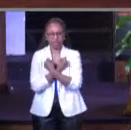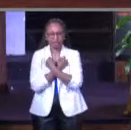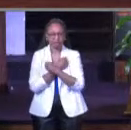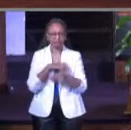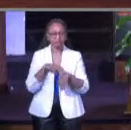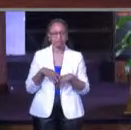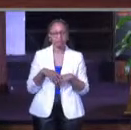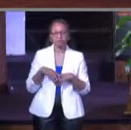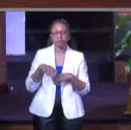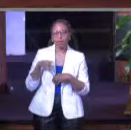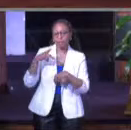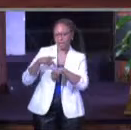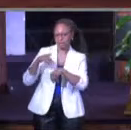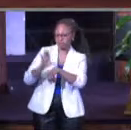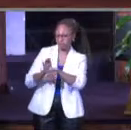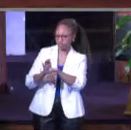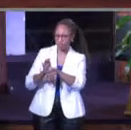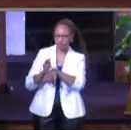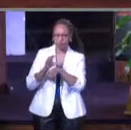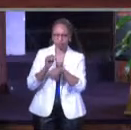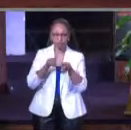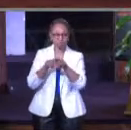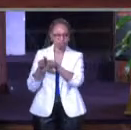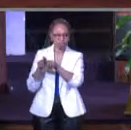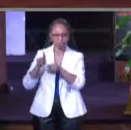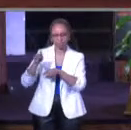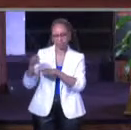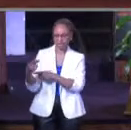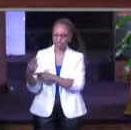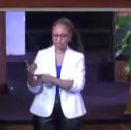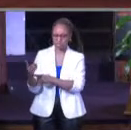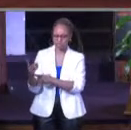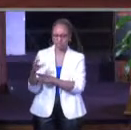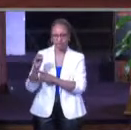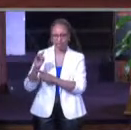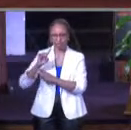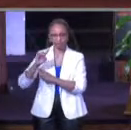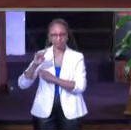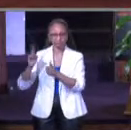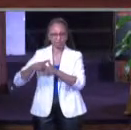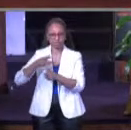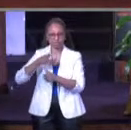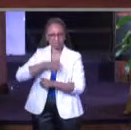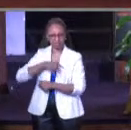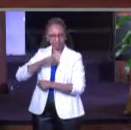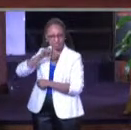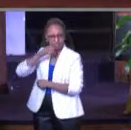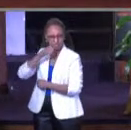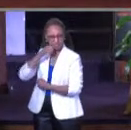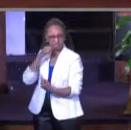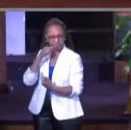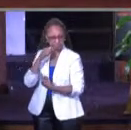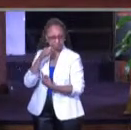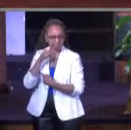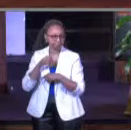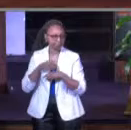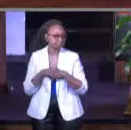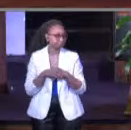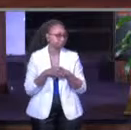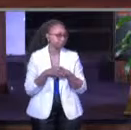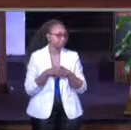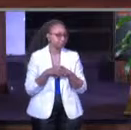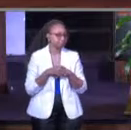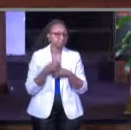our pastor, Reverend Patrick Claiborne, PhD, and First Lady, Reverend Dr. Cherie Smith